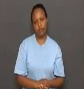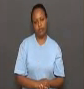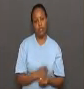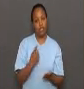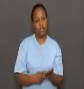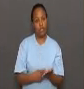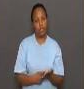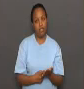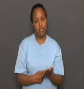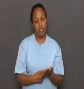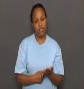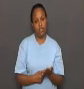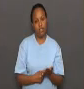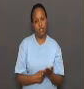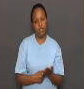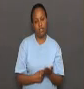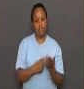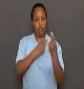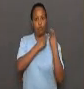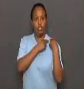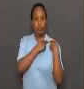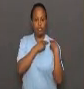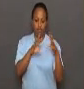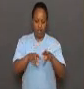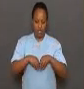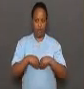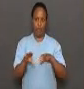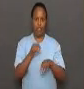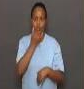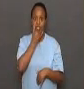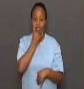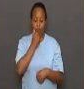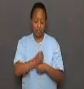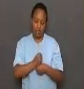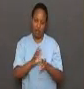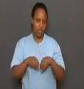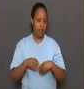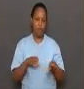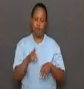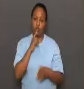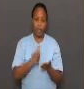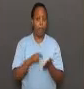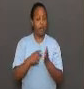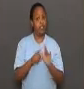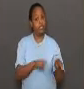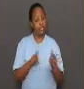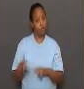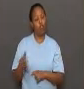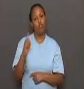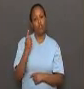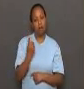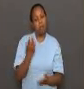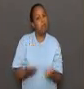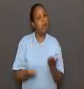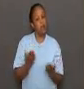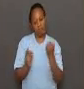This is accepting responsibility for mistakes, which means that one might